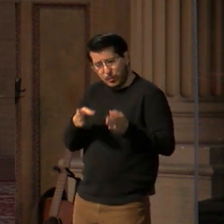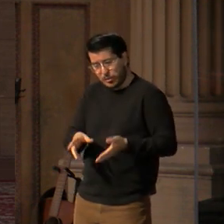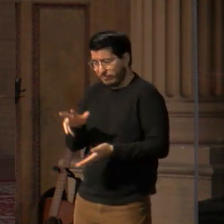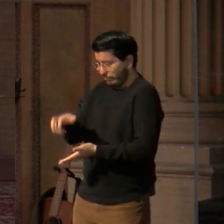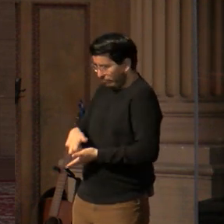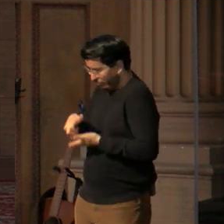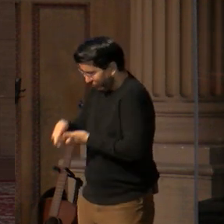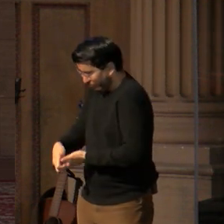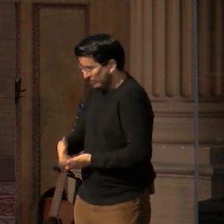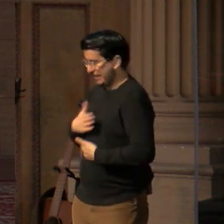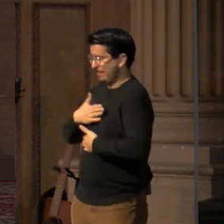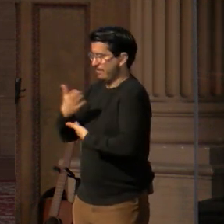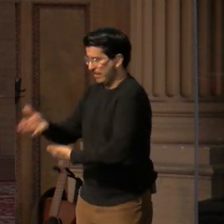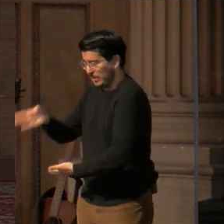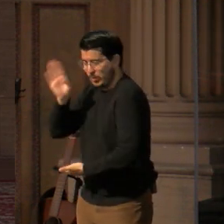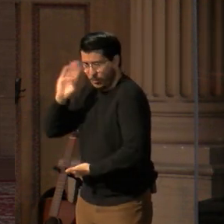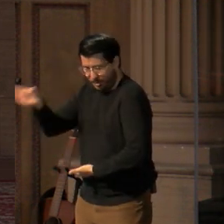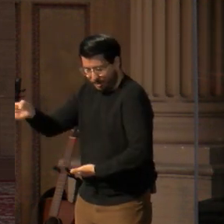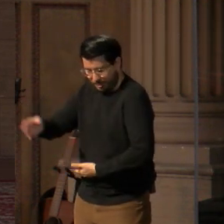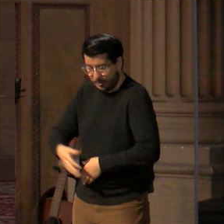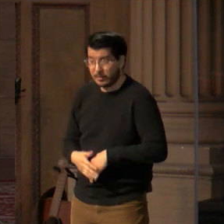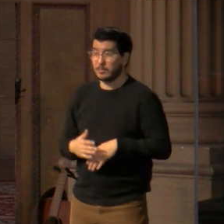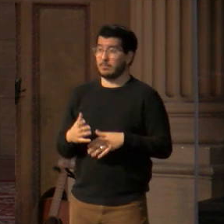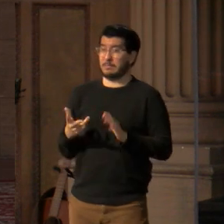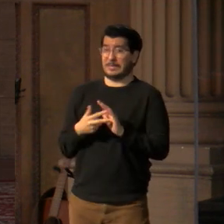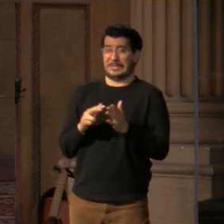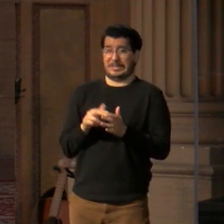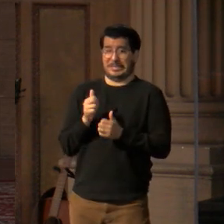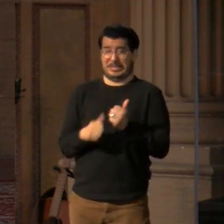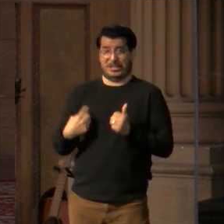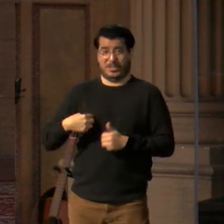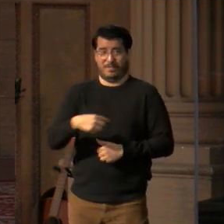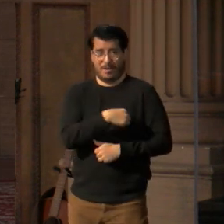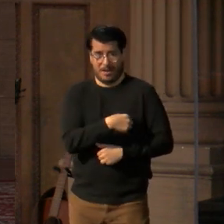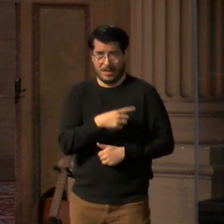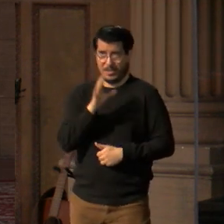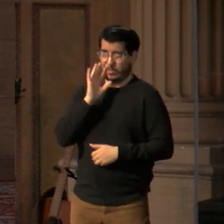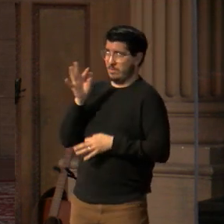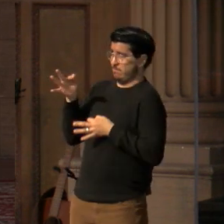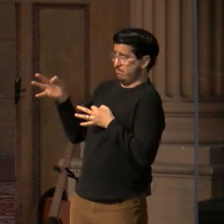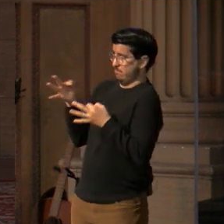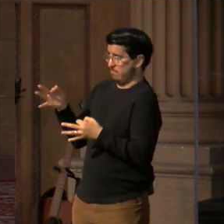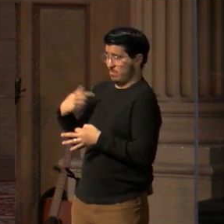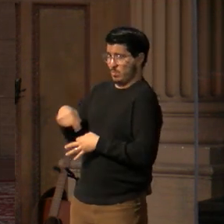confess to God. So then each of us will give an account of himself to God.